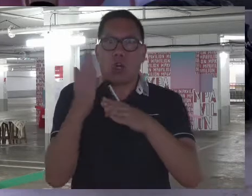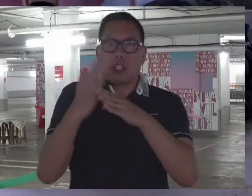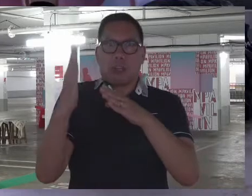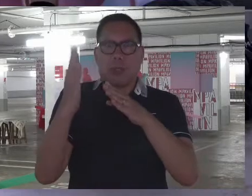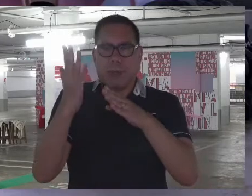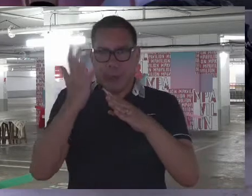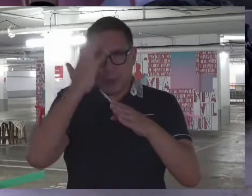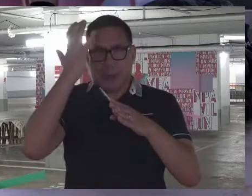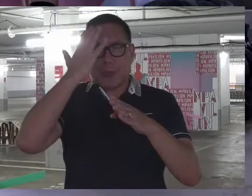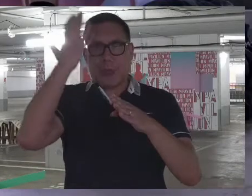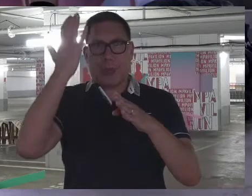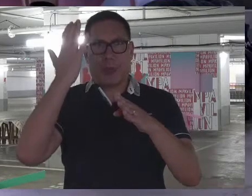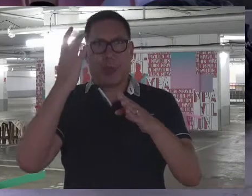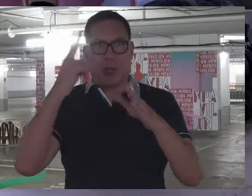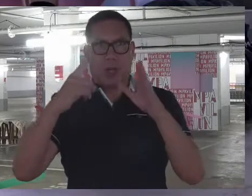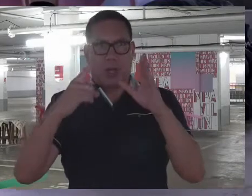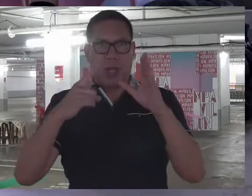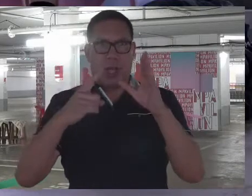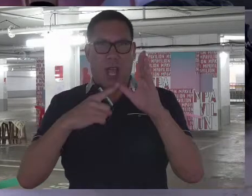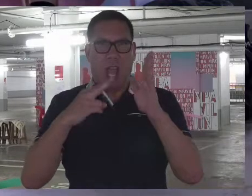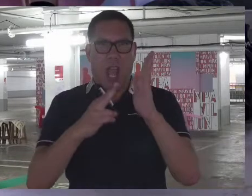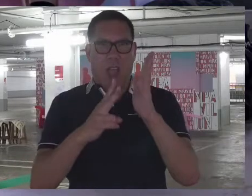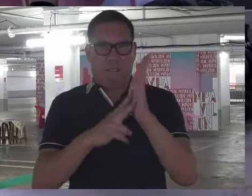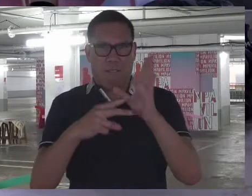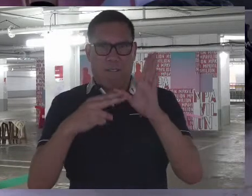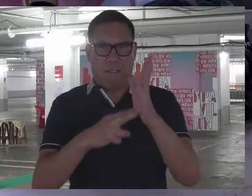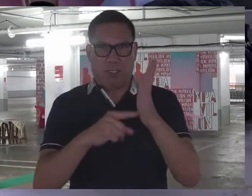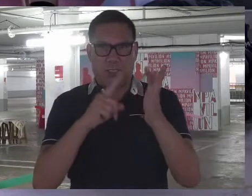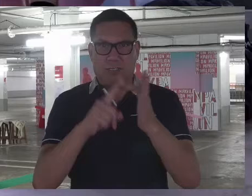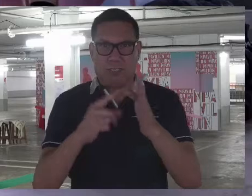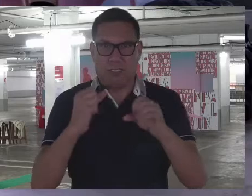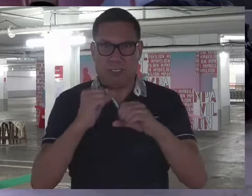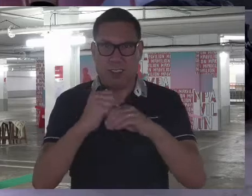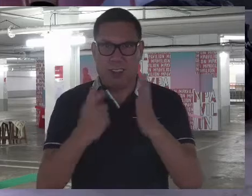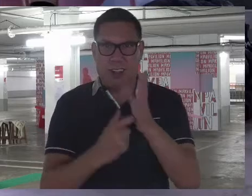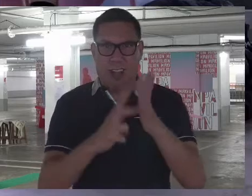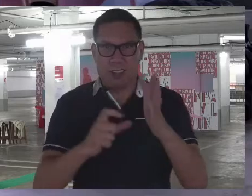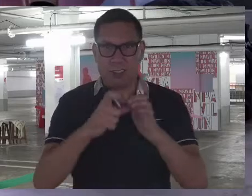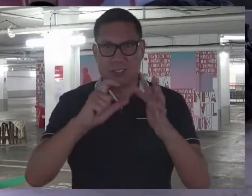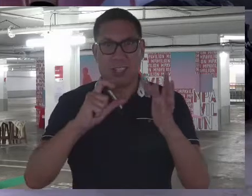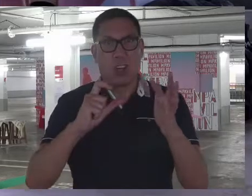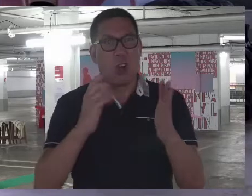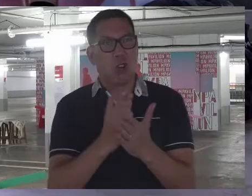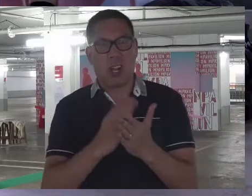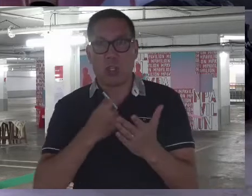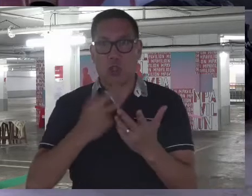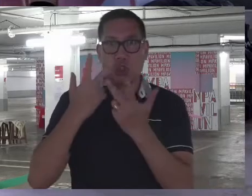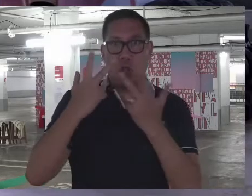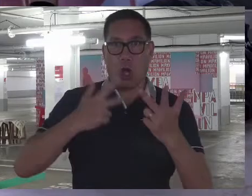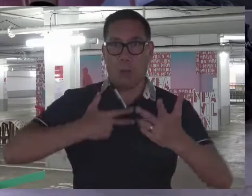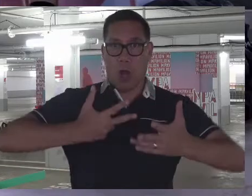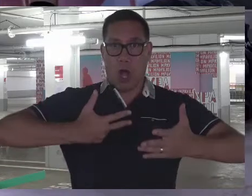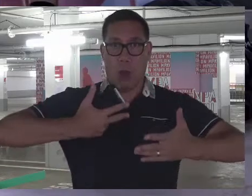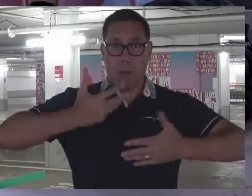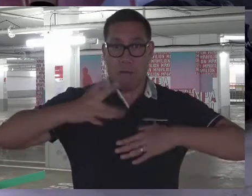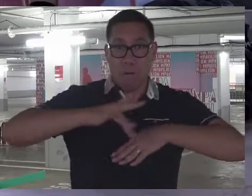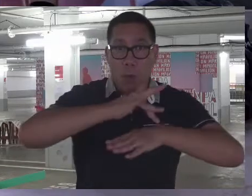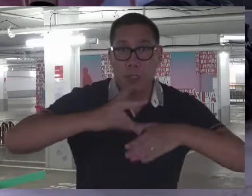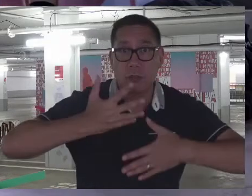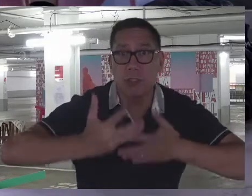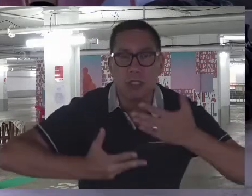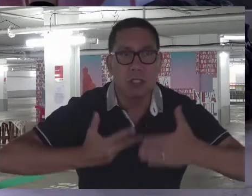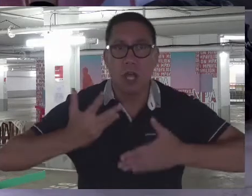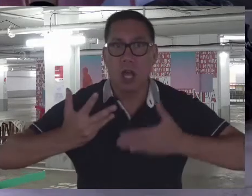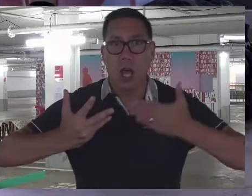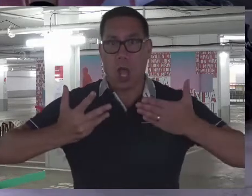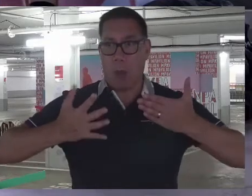avant-garde aesthetic, use of materials to record my performance, record my trace of my body,